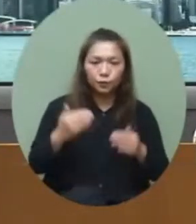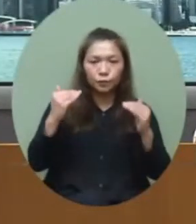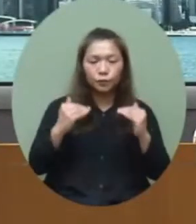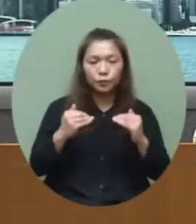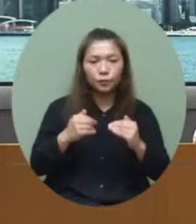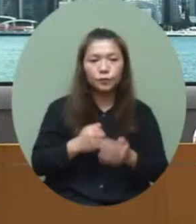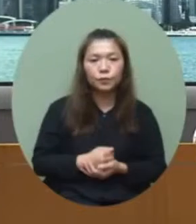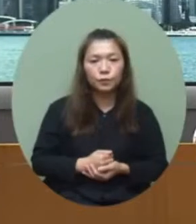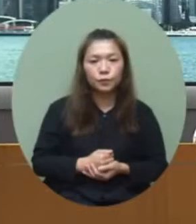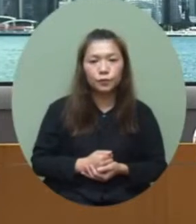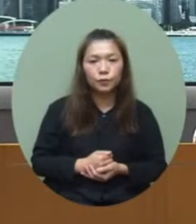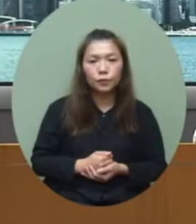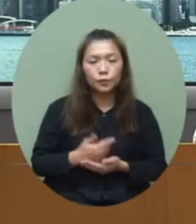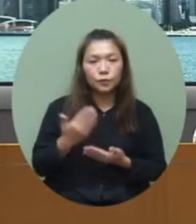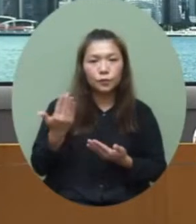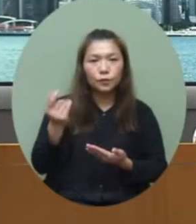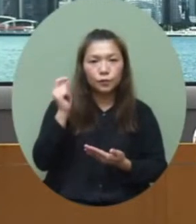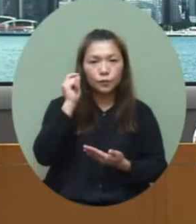Next,